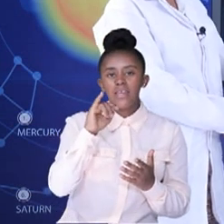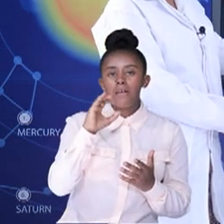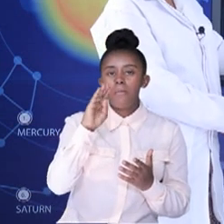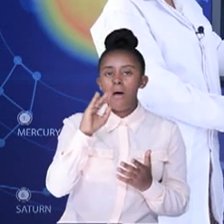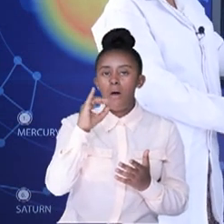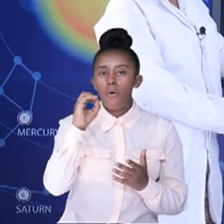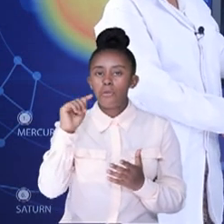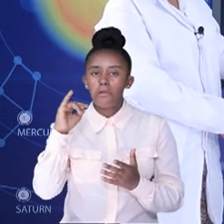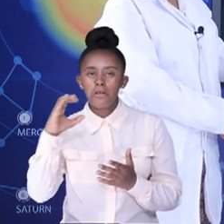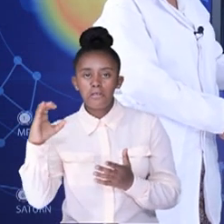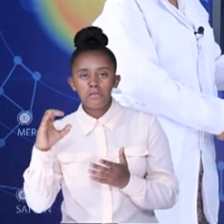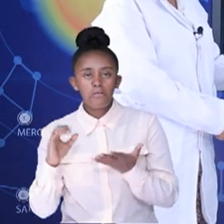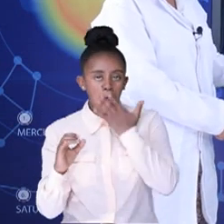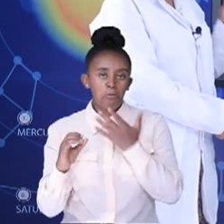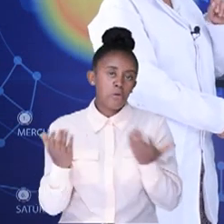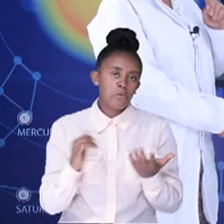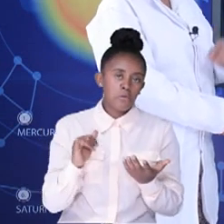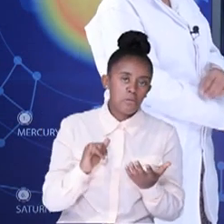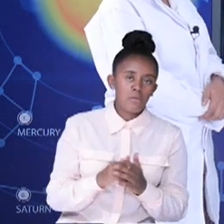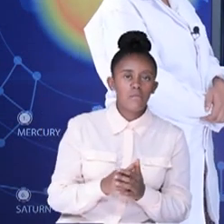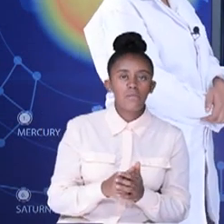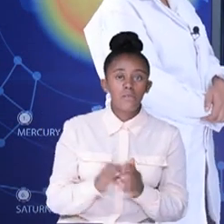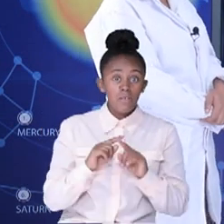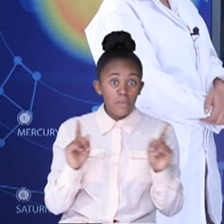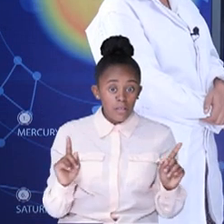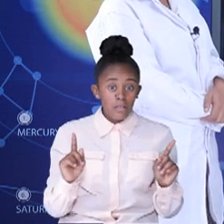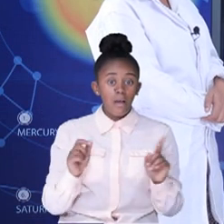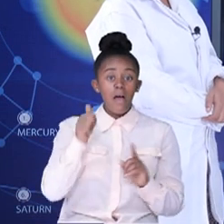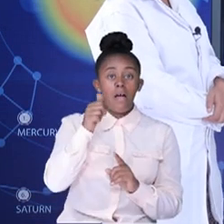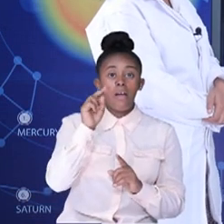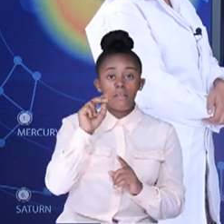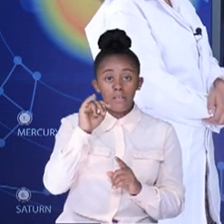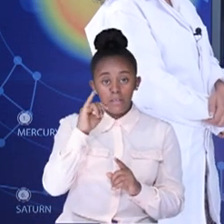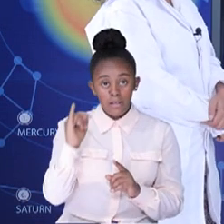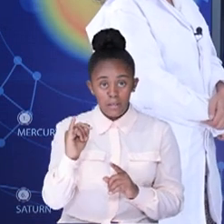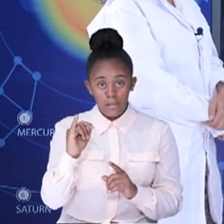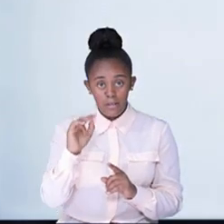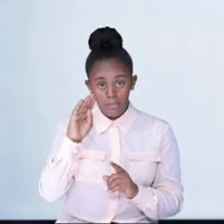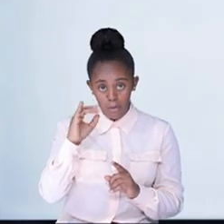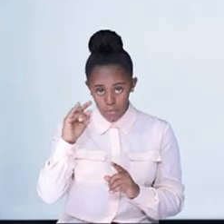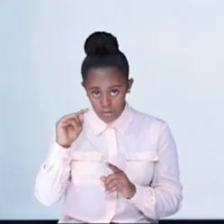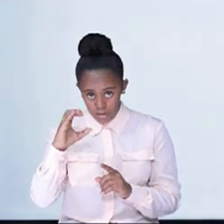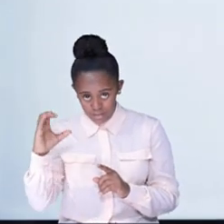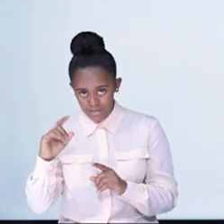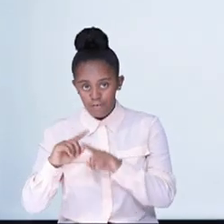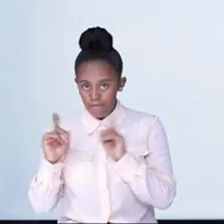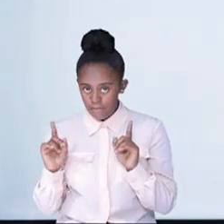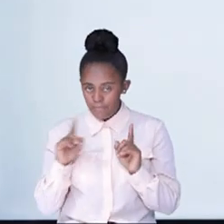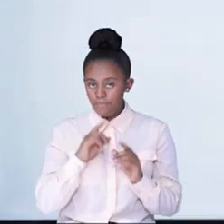antibiotics. Antiseptics, antibiotics, you have to differentiate these two terms. The last